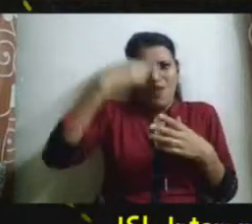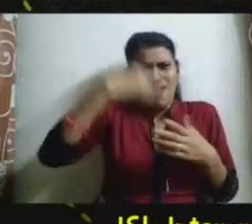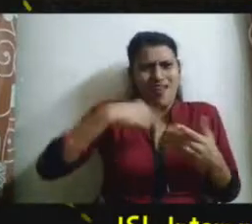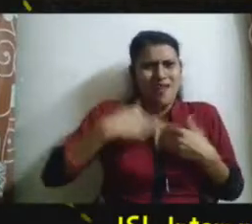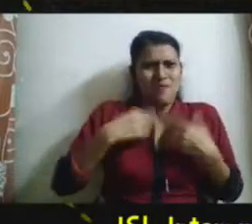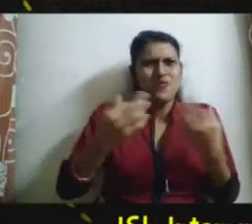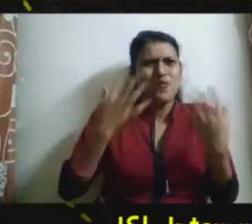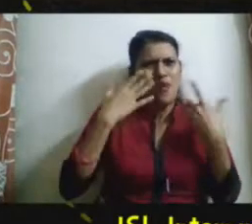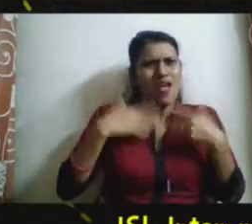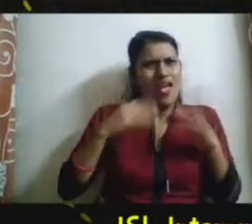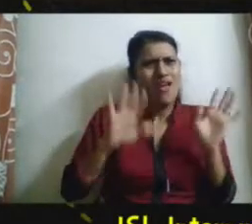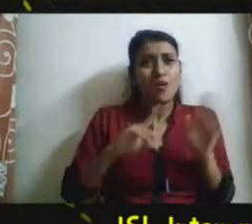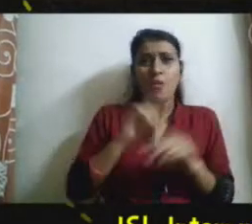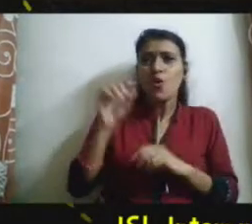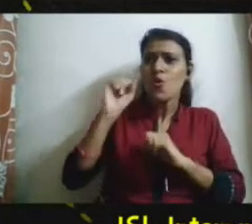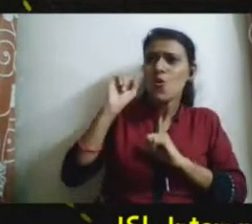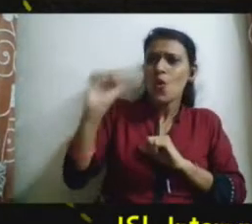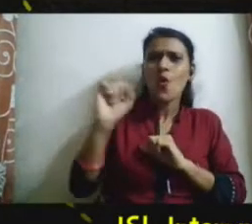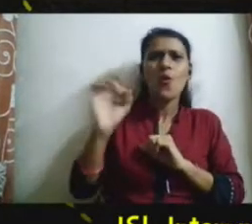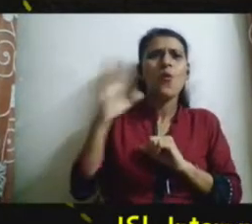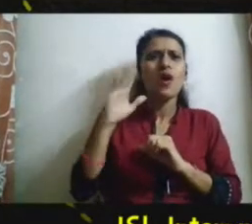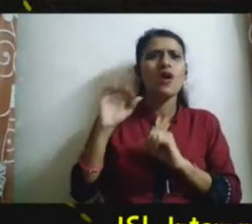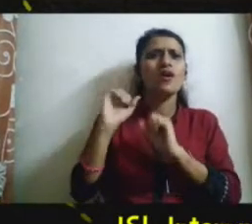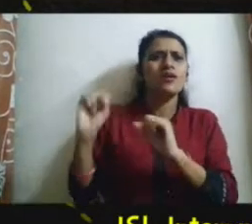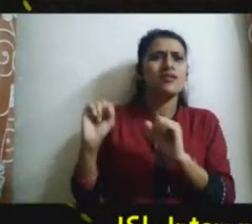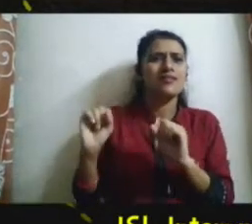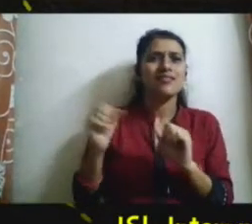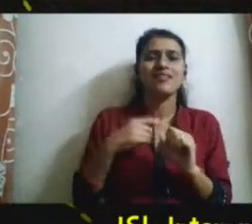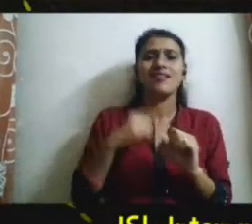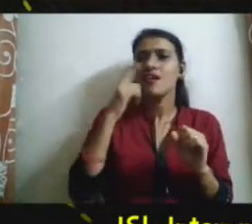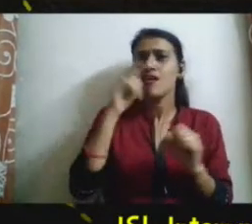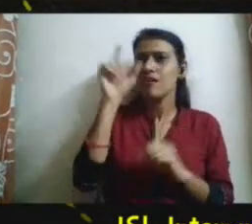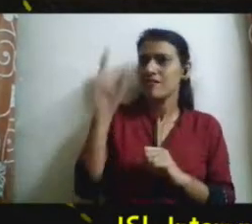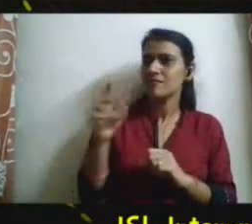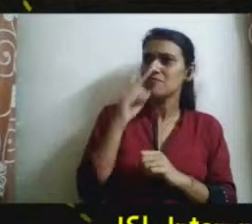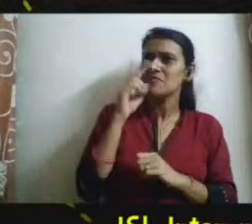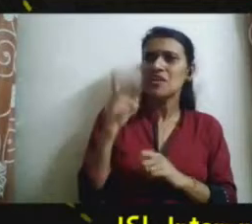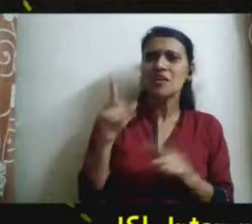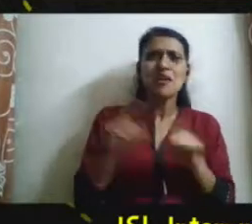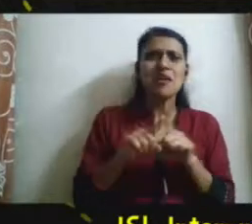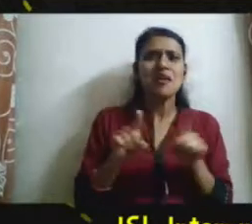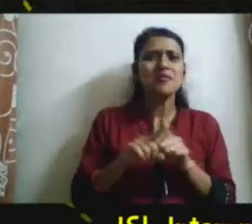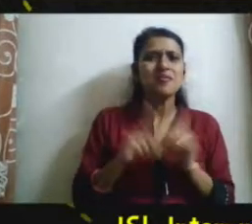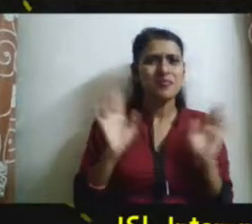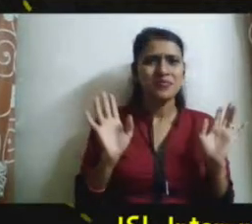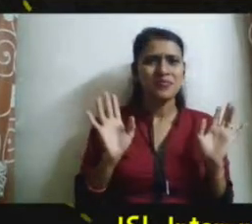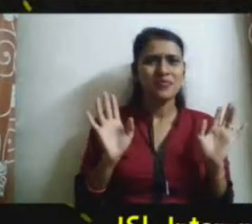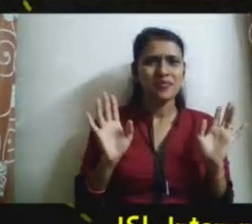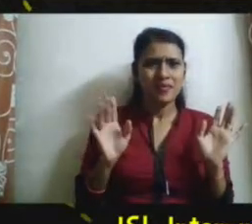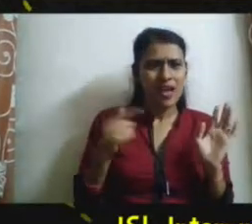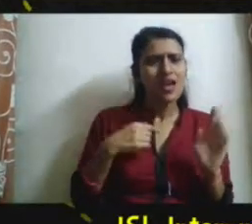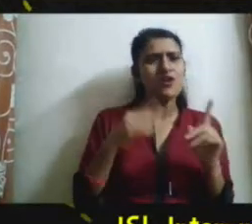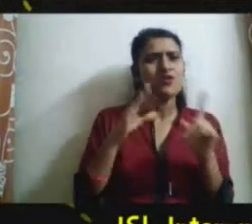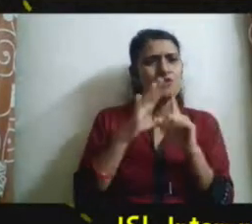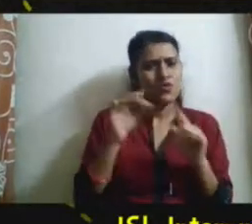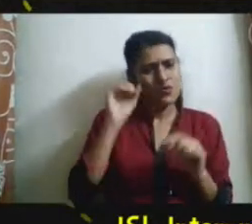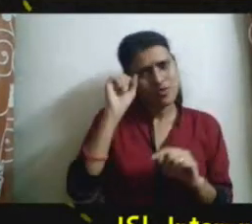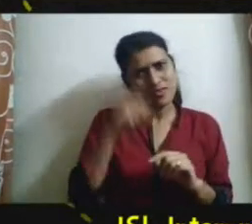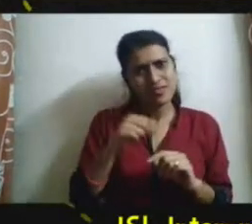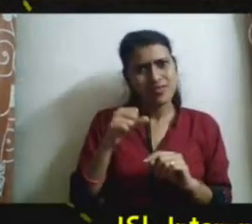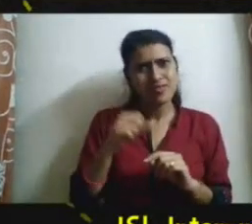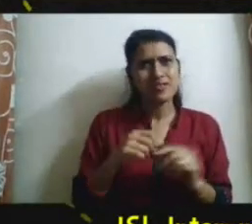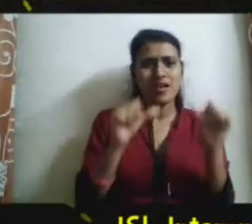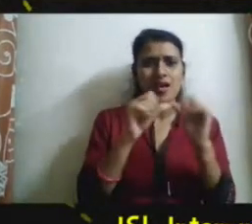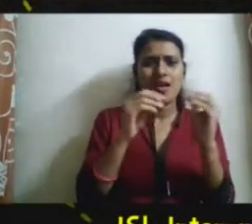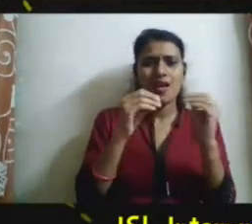possibility. yes, As opposed to, I can only be awesome if I look like the girl in the picture. I yes. mean, I do think that Apke Sawan was that thing for many,